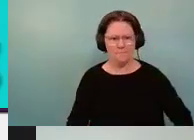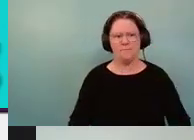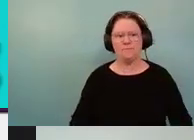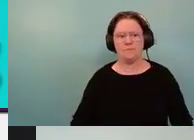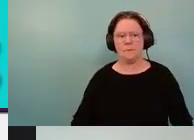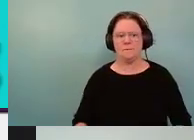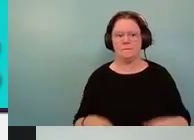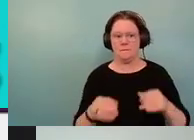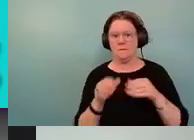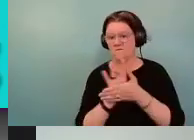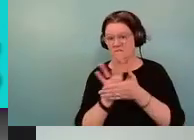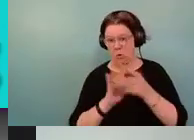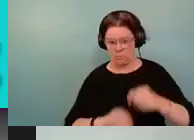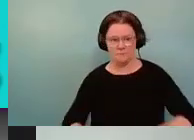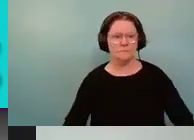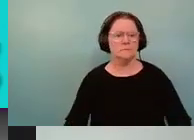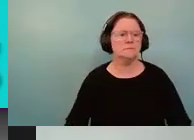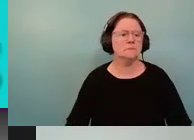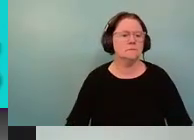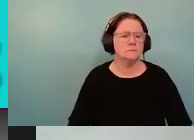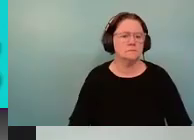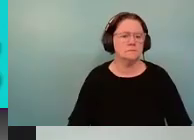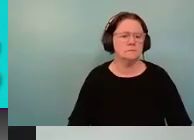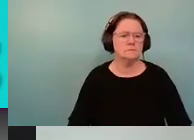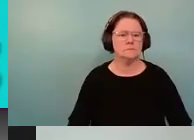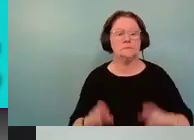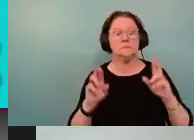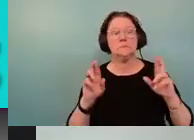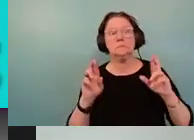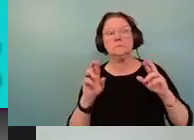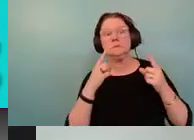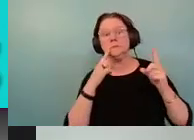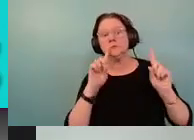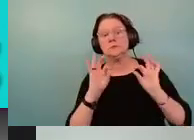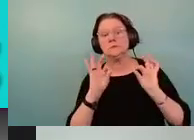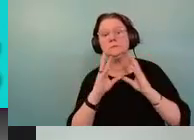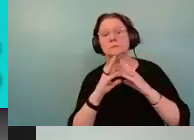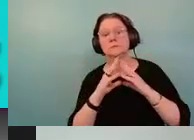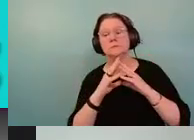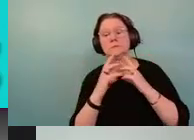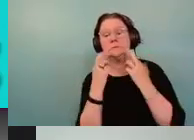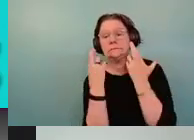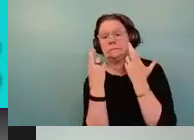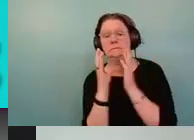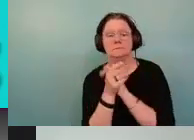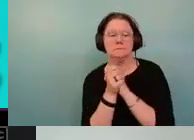play this little video. My sound should be on. Cross your